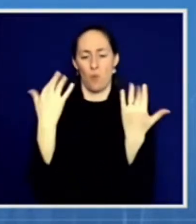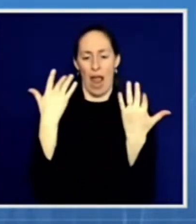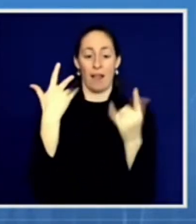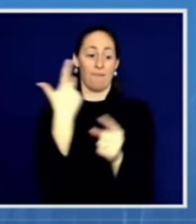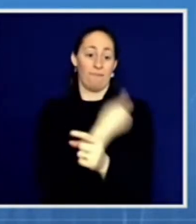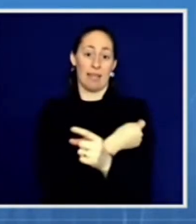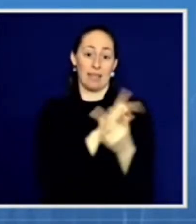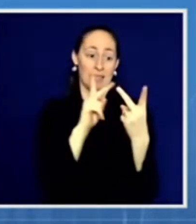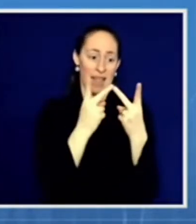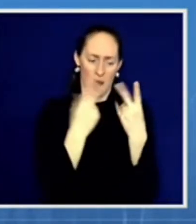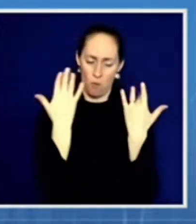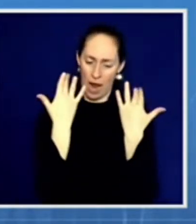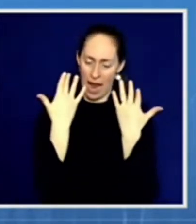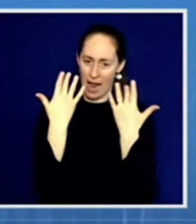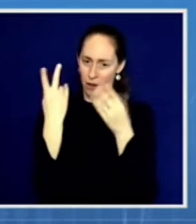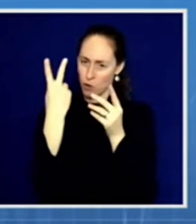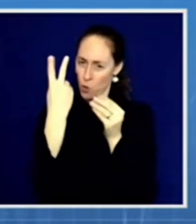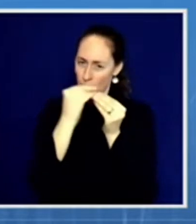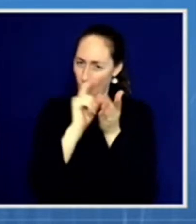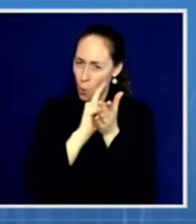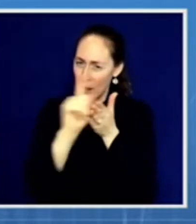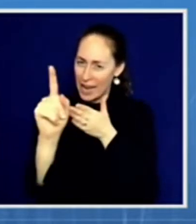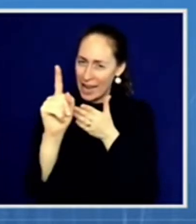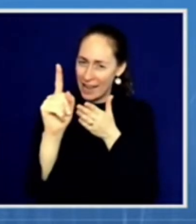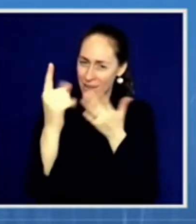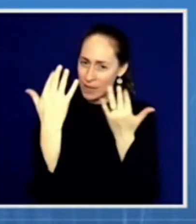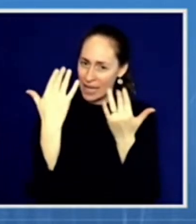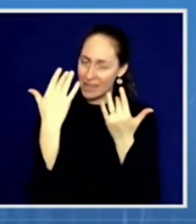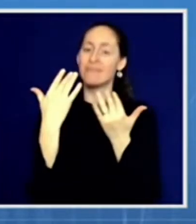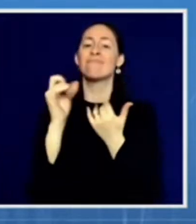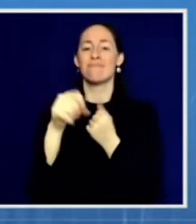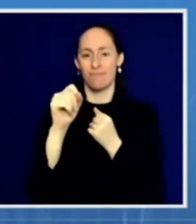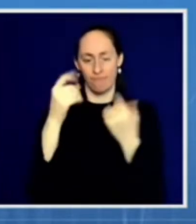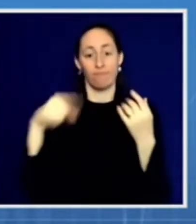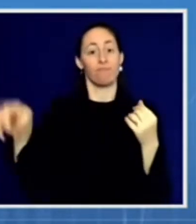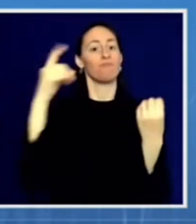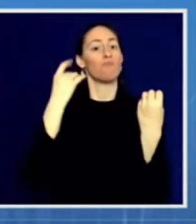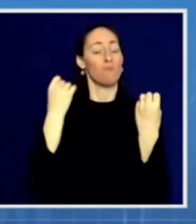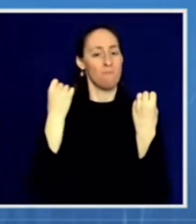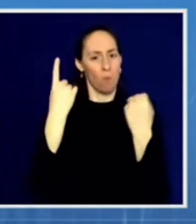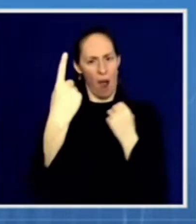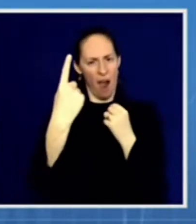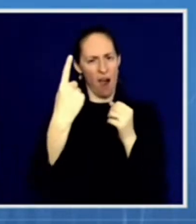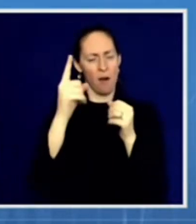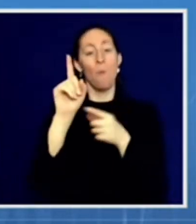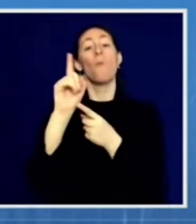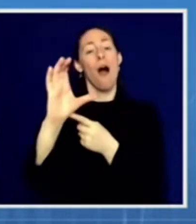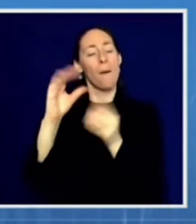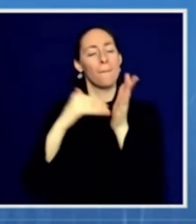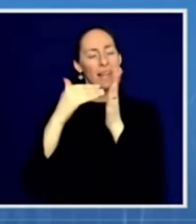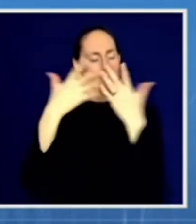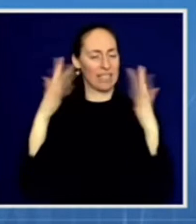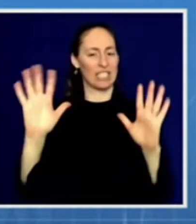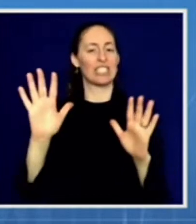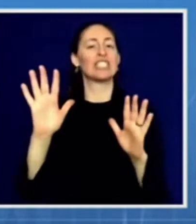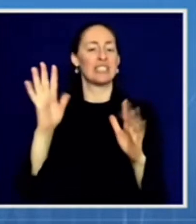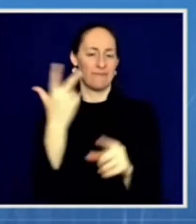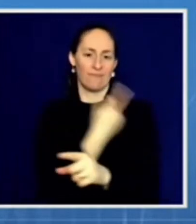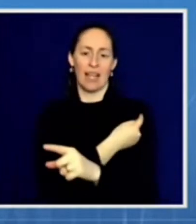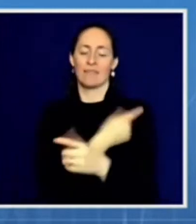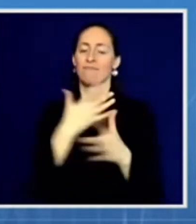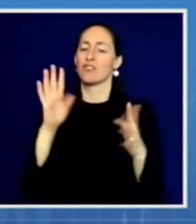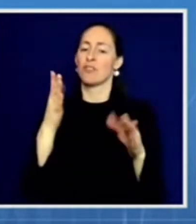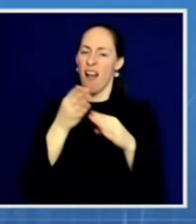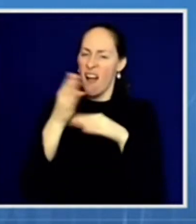received their second shot if they're on a 2-shot regimen, or their 1 shot if they're on the J&J regimen. Thank you. And then just following